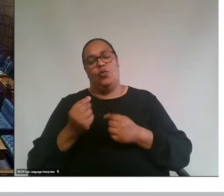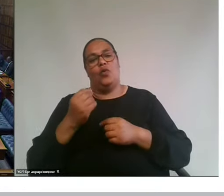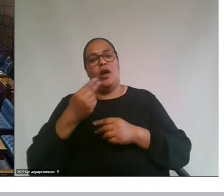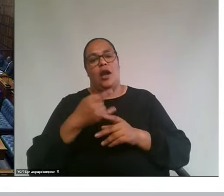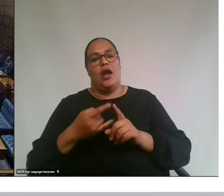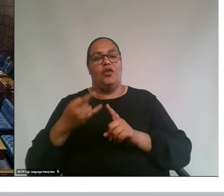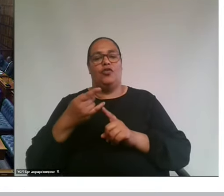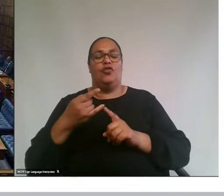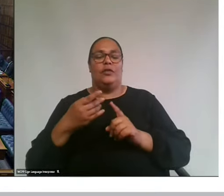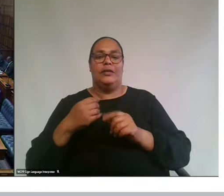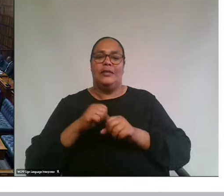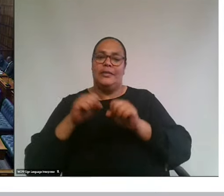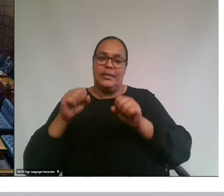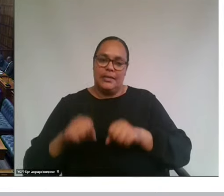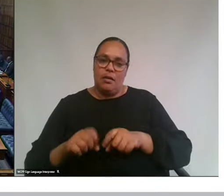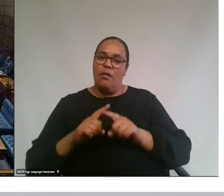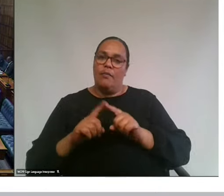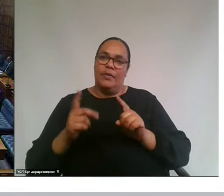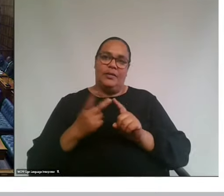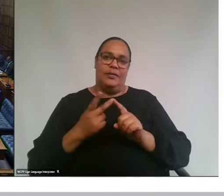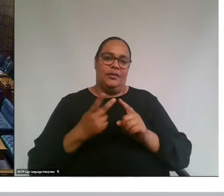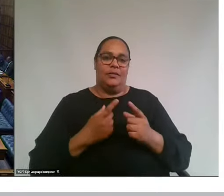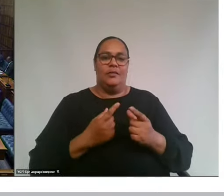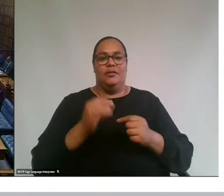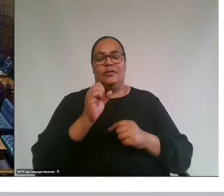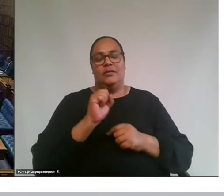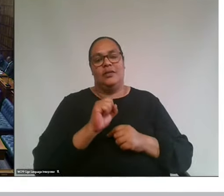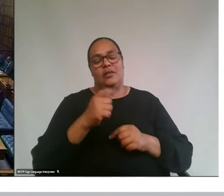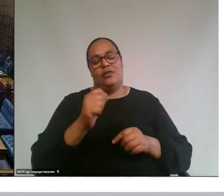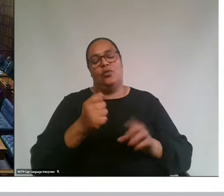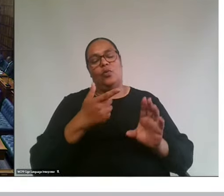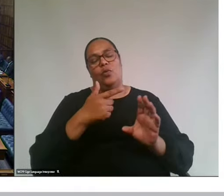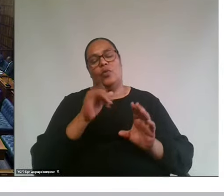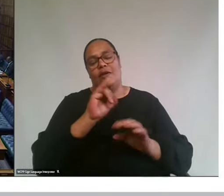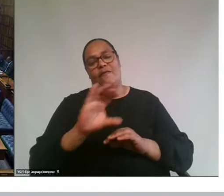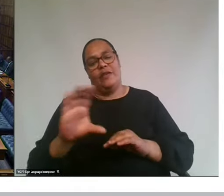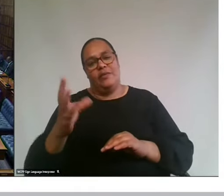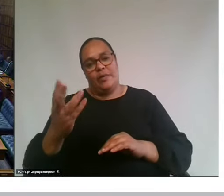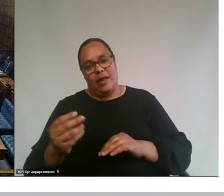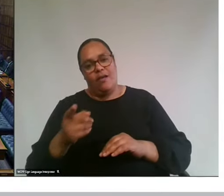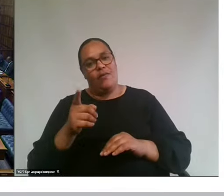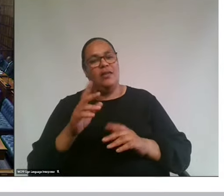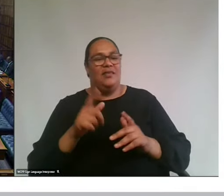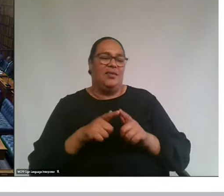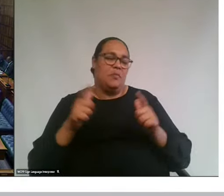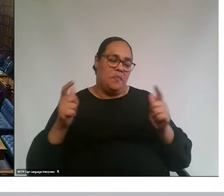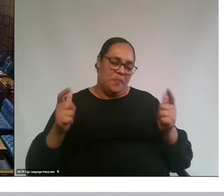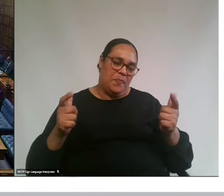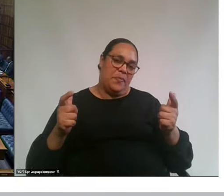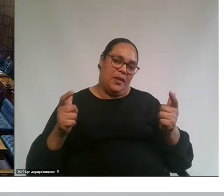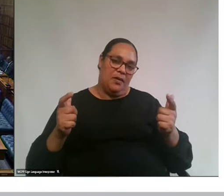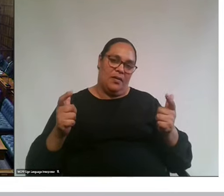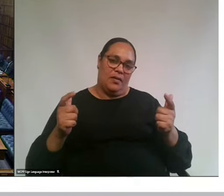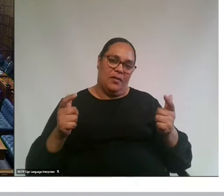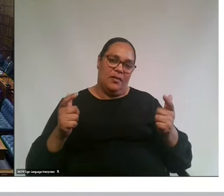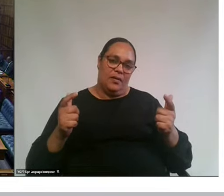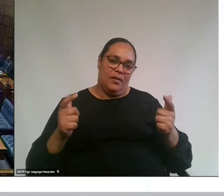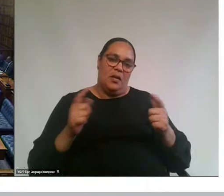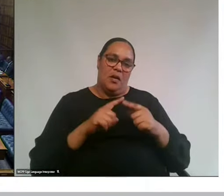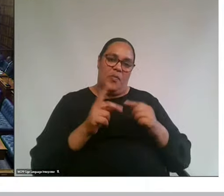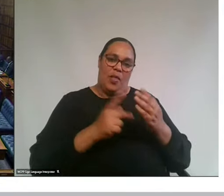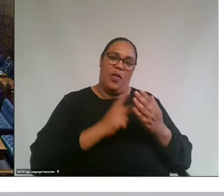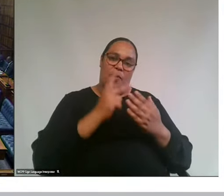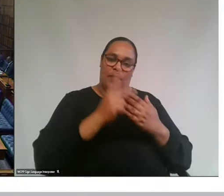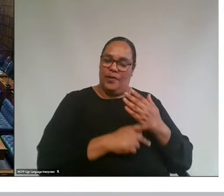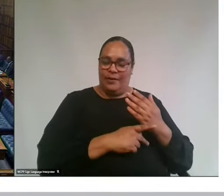their processes and obviously also sassel investment which uh is quite large um as to where the project